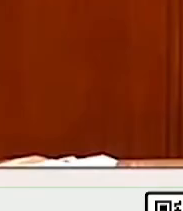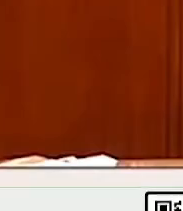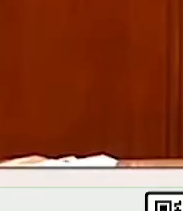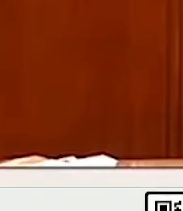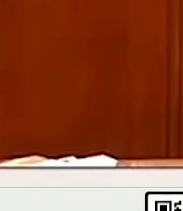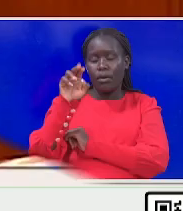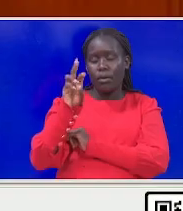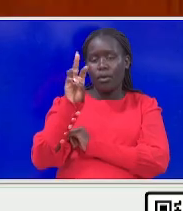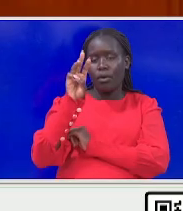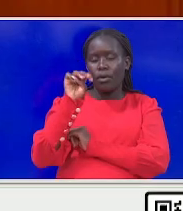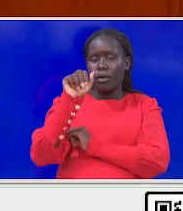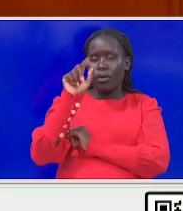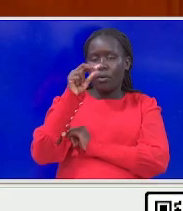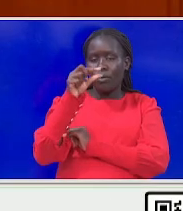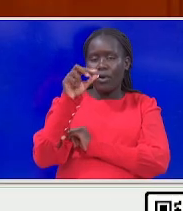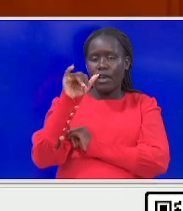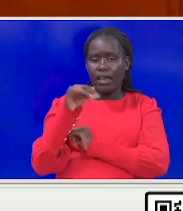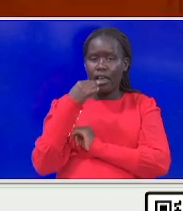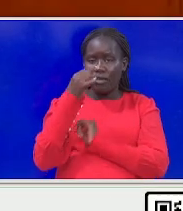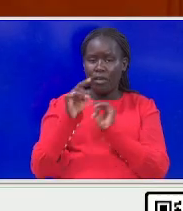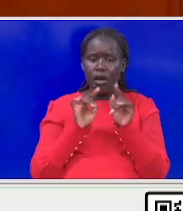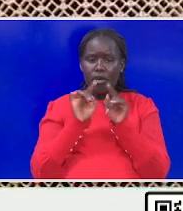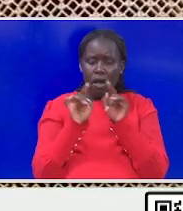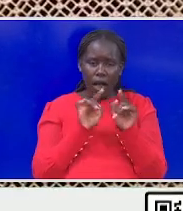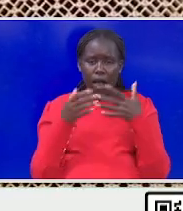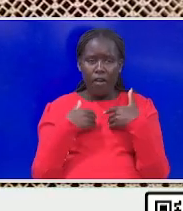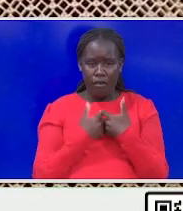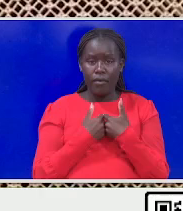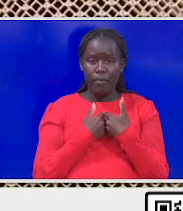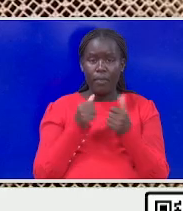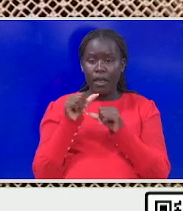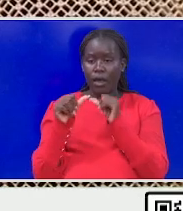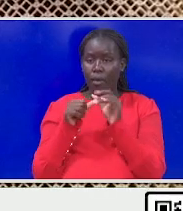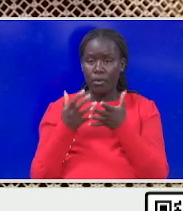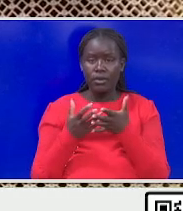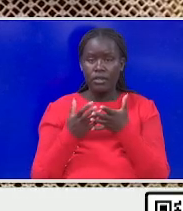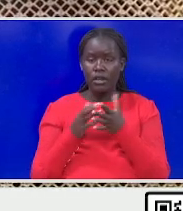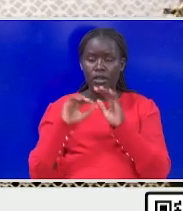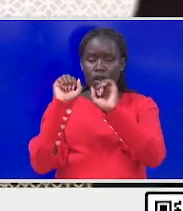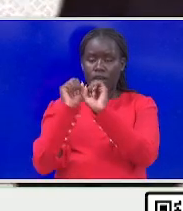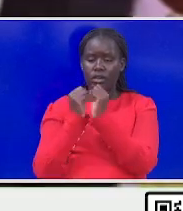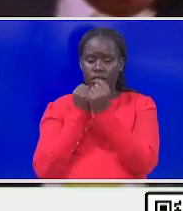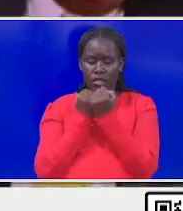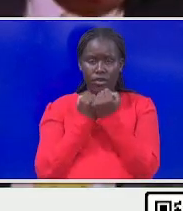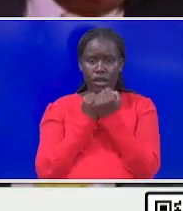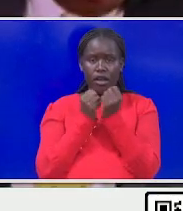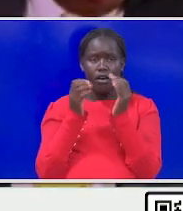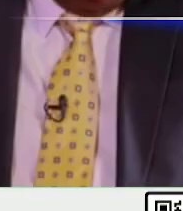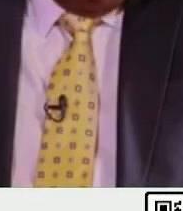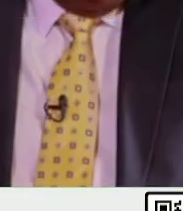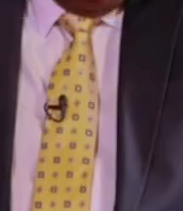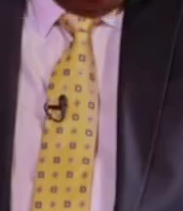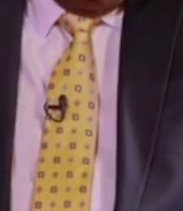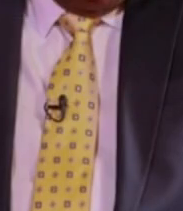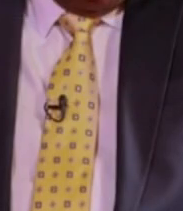Mutuse, accusing Gachagua of an array of issues, among them uttering of divisive and insightful utterances, violating national